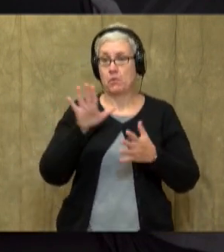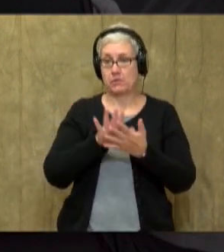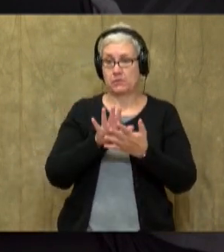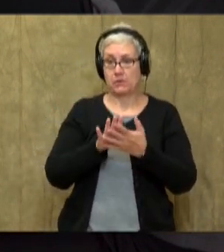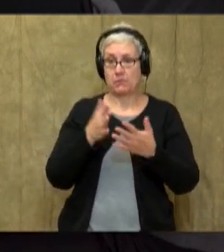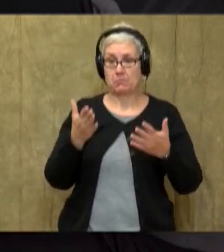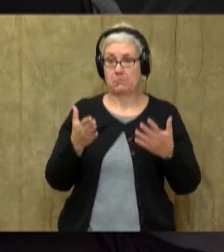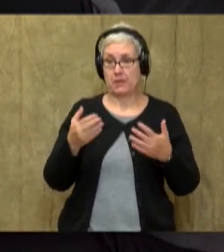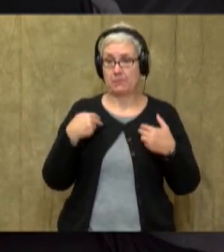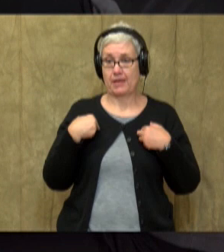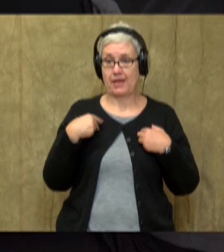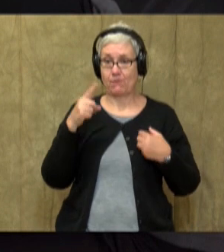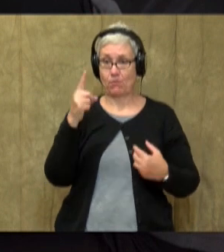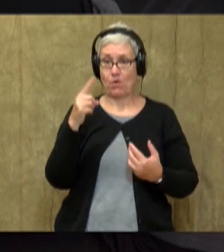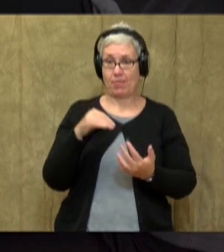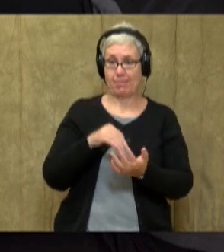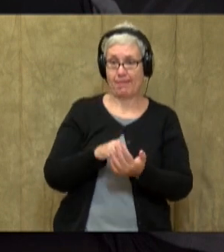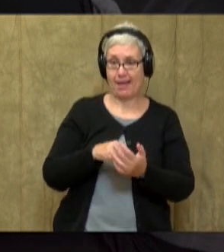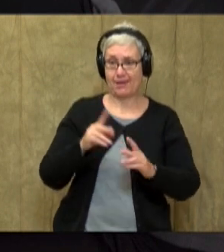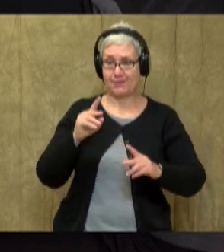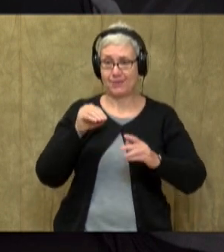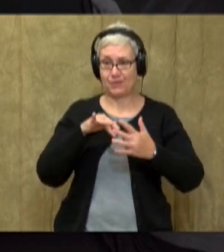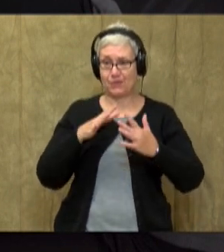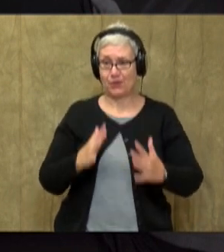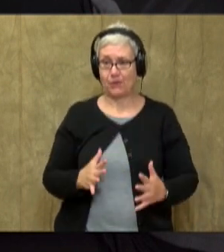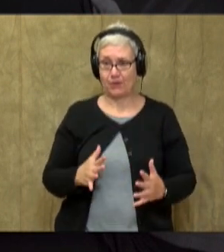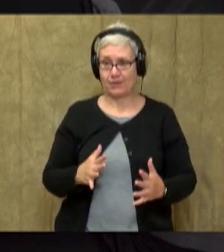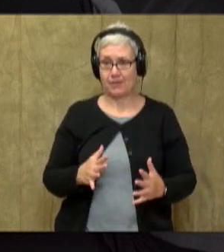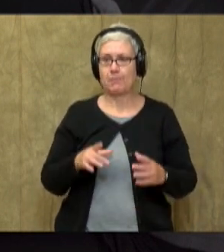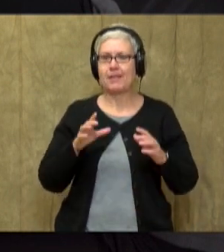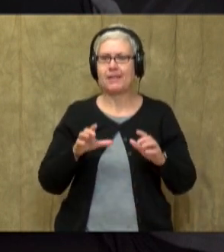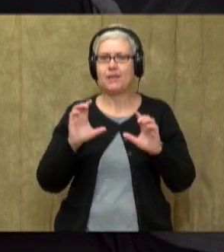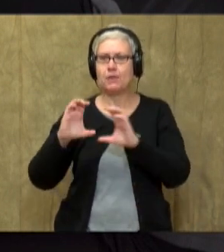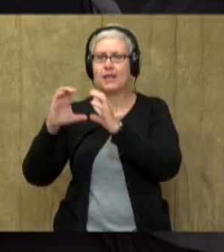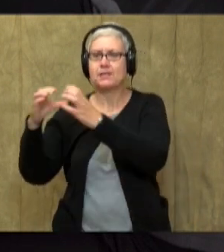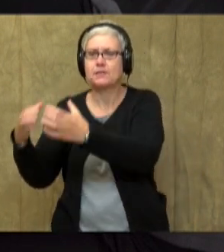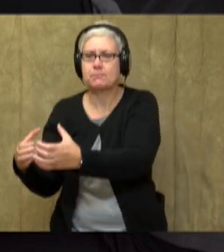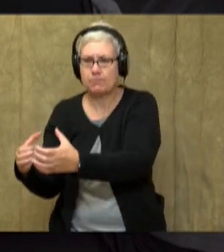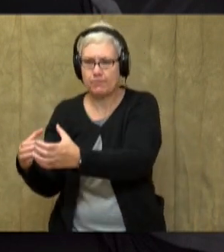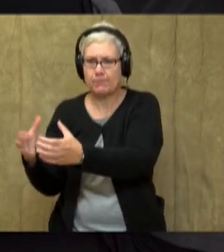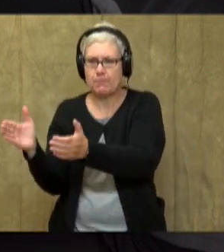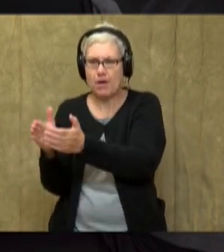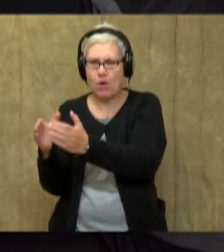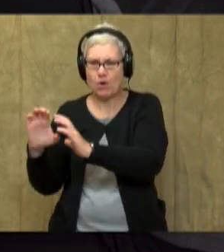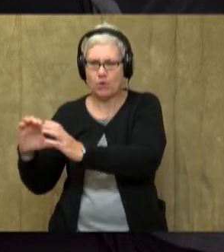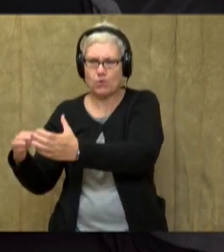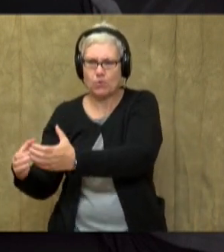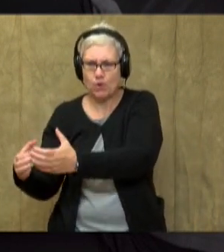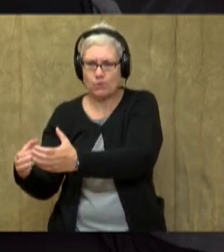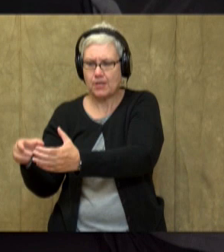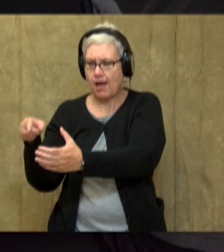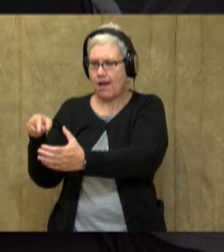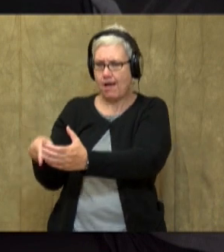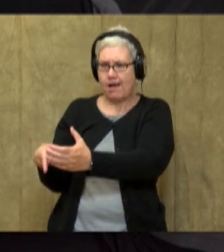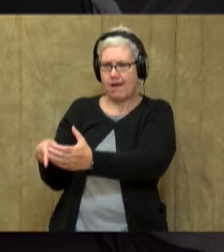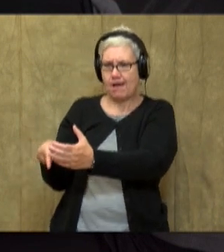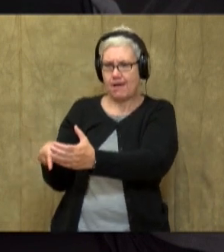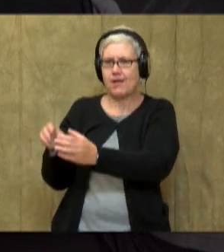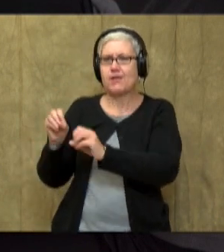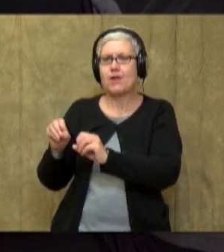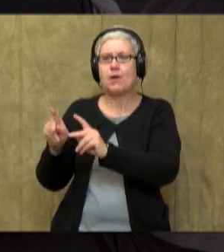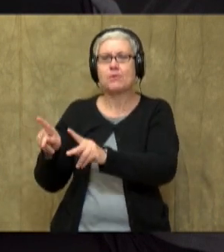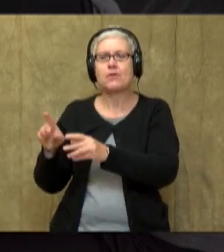then you get into some of these small groups and all of a sudden your school seems so much smaller because your opportunity to